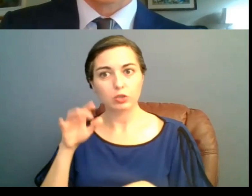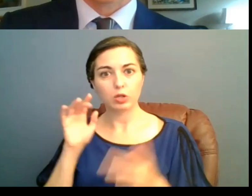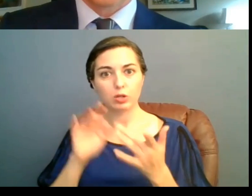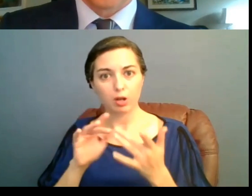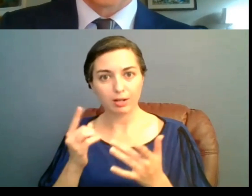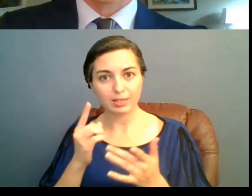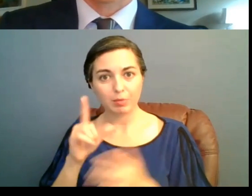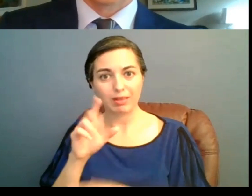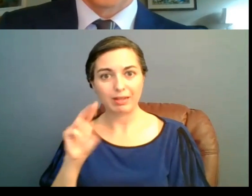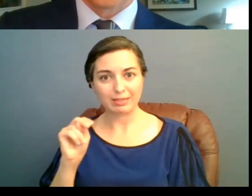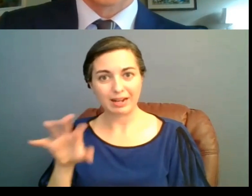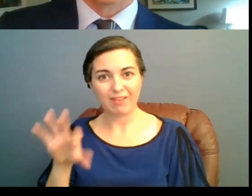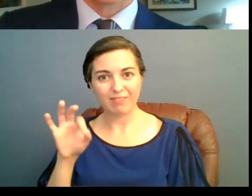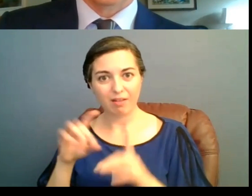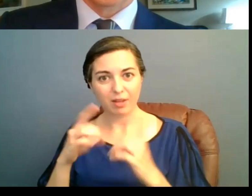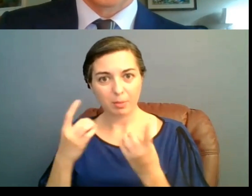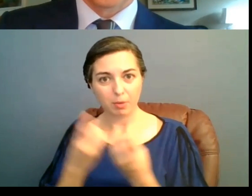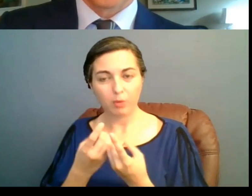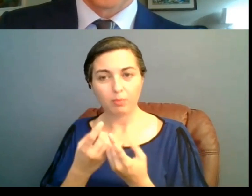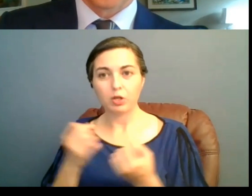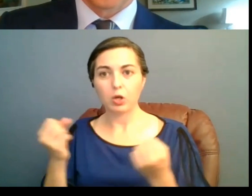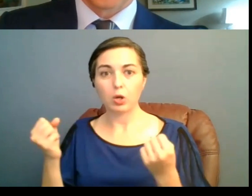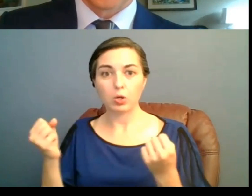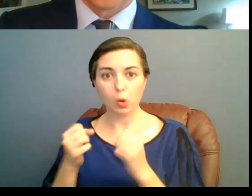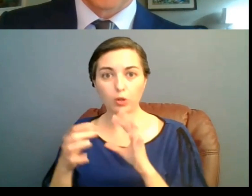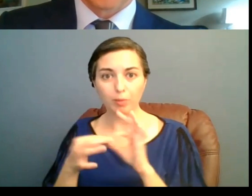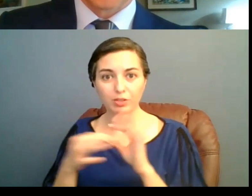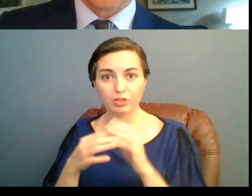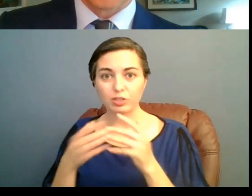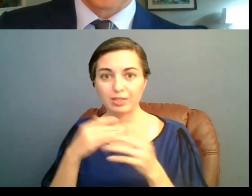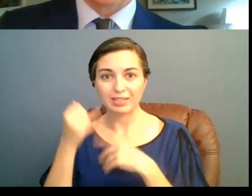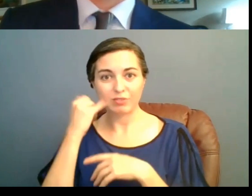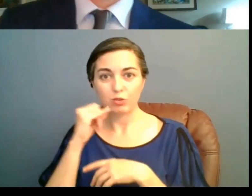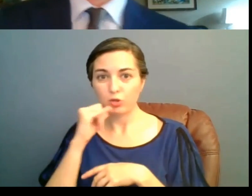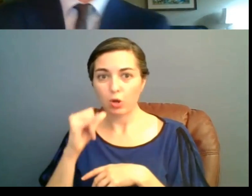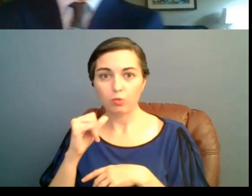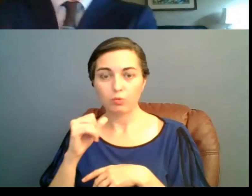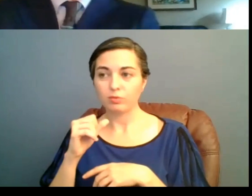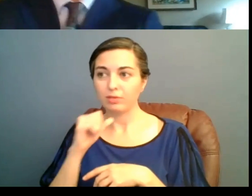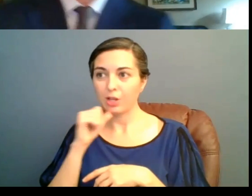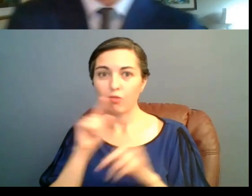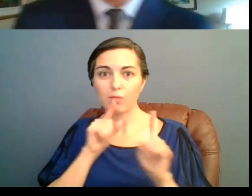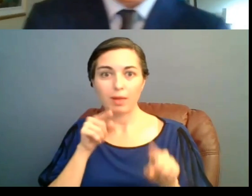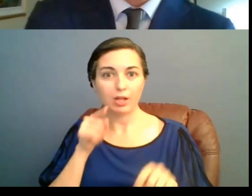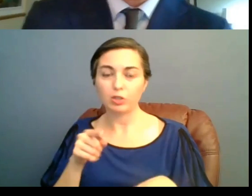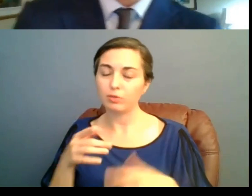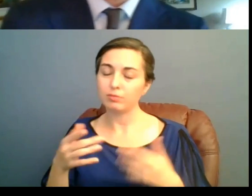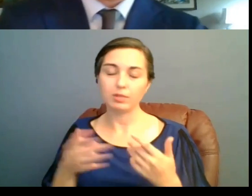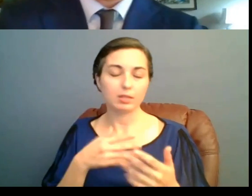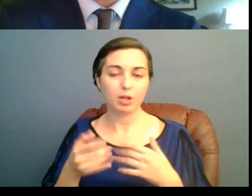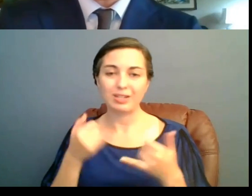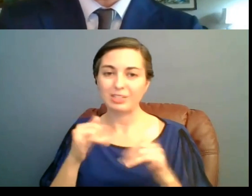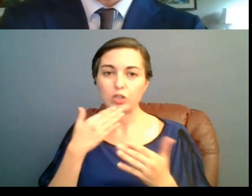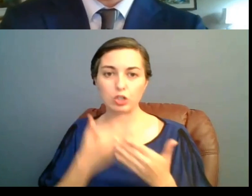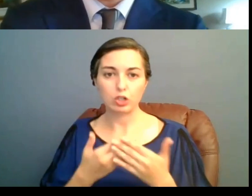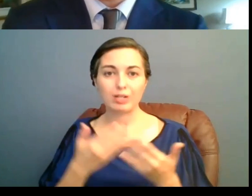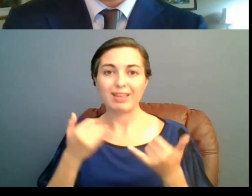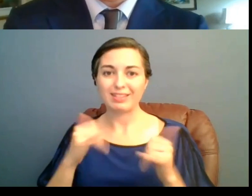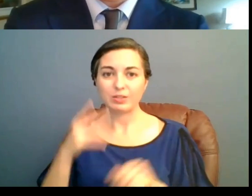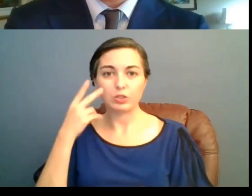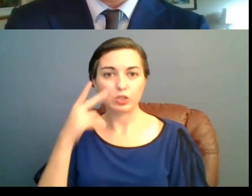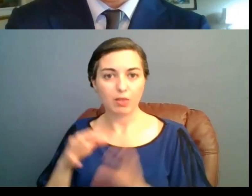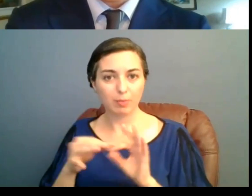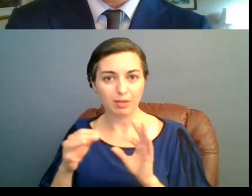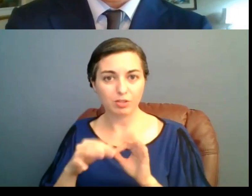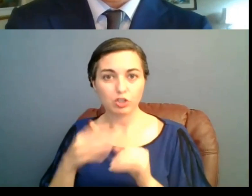manager, cold LinkedIn message them. Even if they don't reply to you, it's still good. Like they still saw it. They still know that you're taking the extra step,